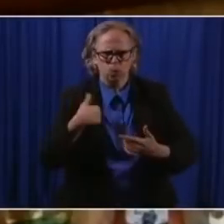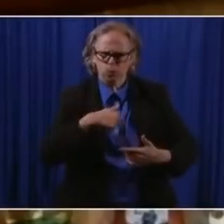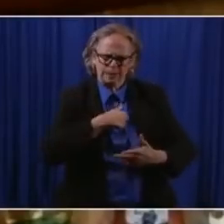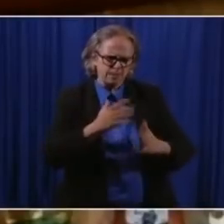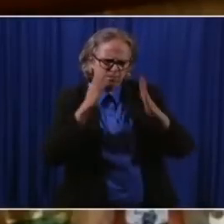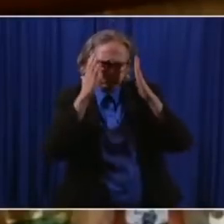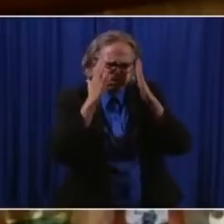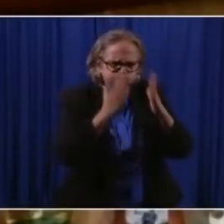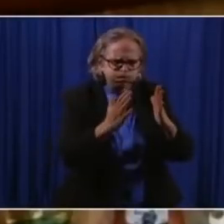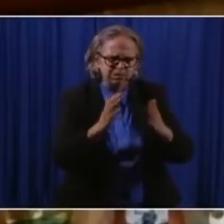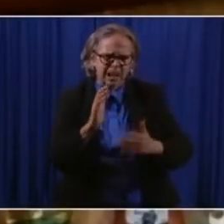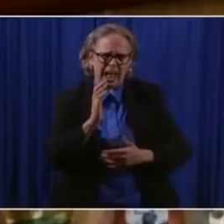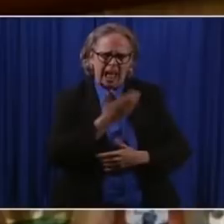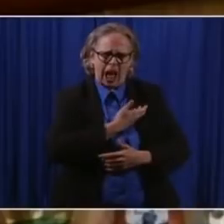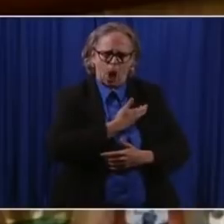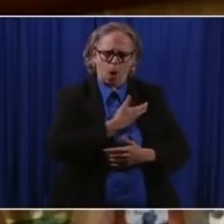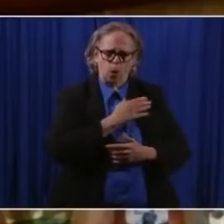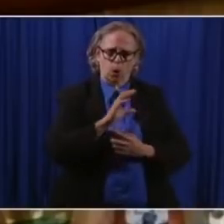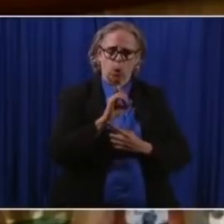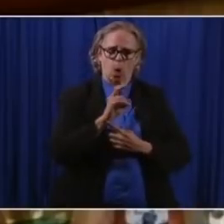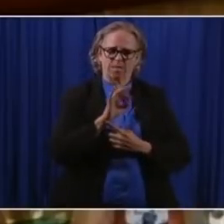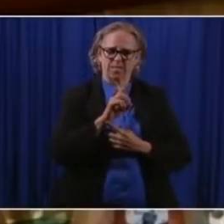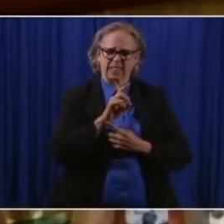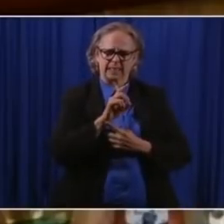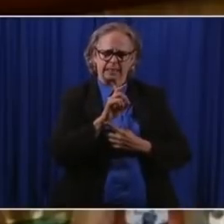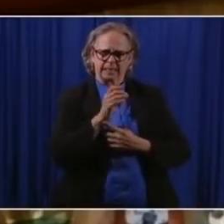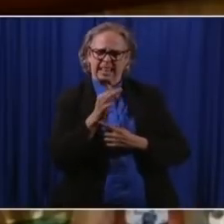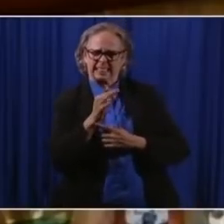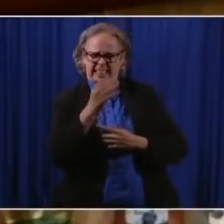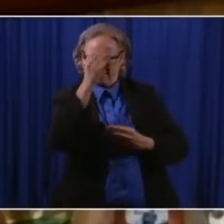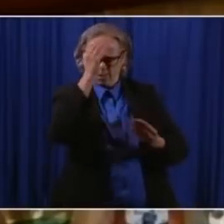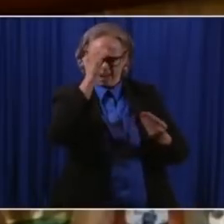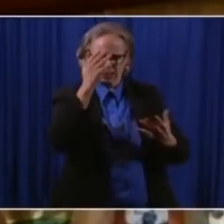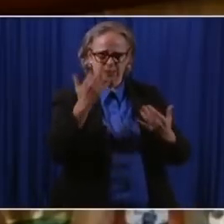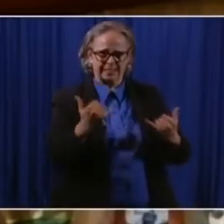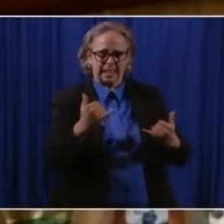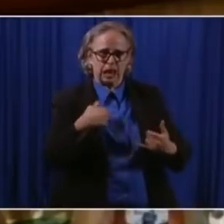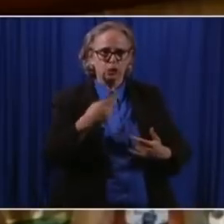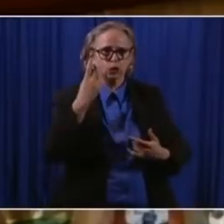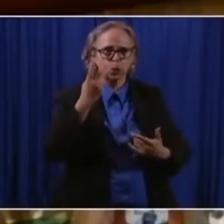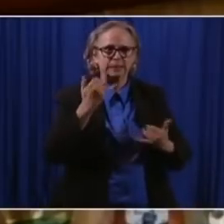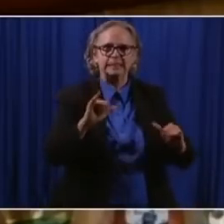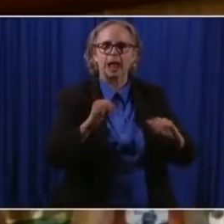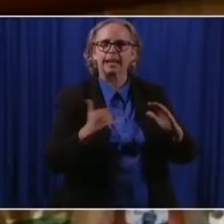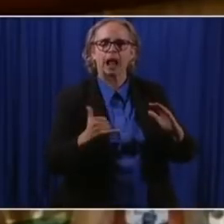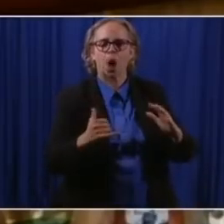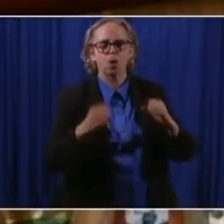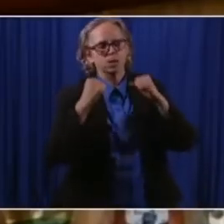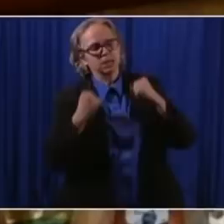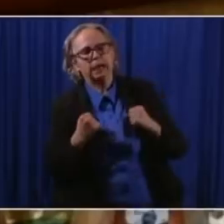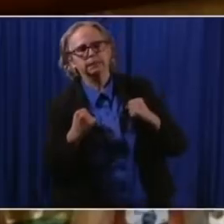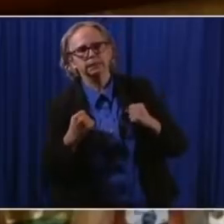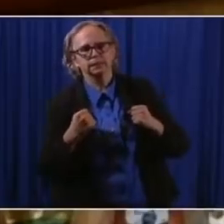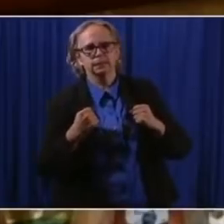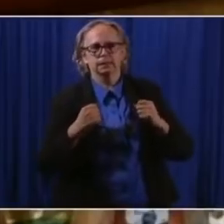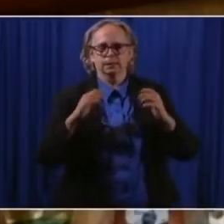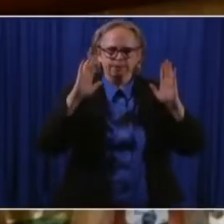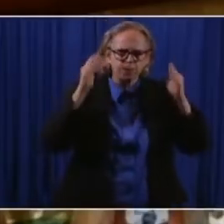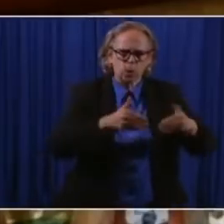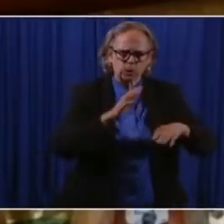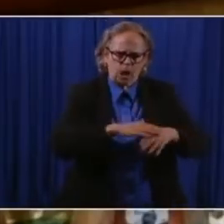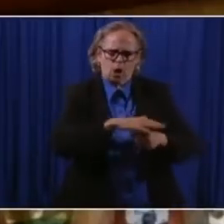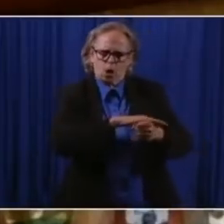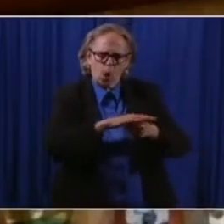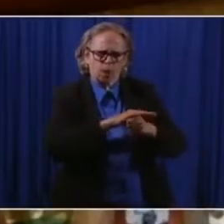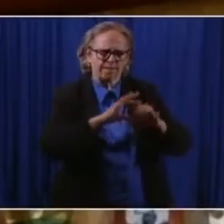relieved to see that we're still yellow earlier today. We're hyper-focused on our local families, our local peers, our local